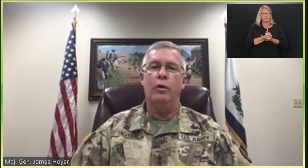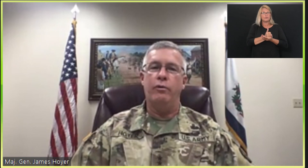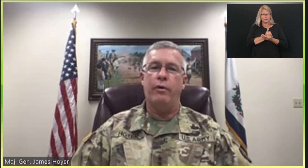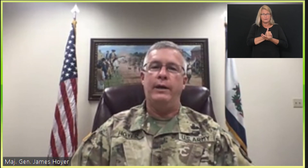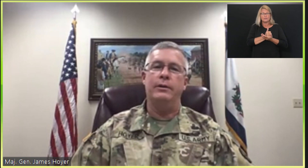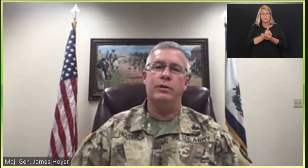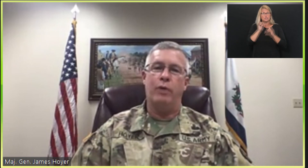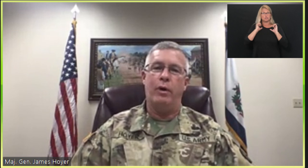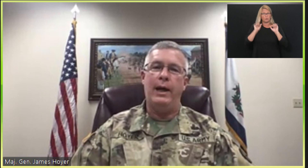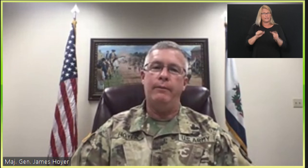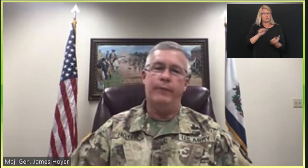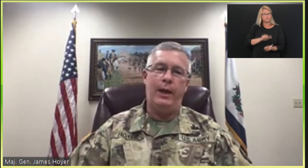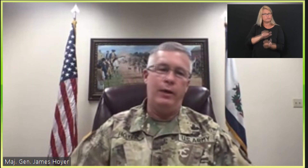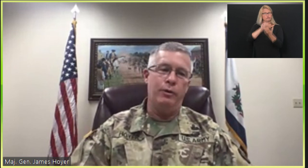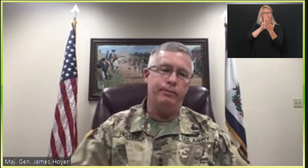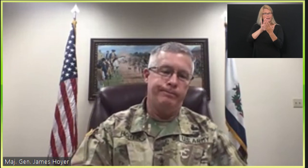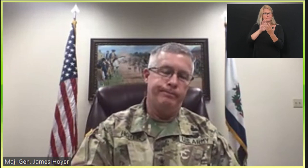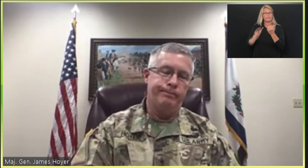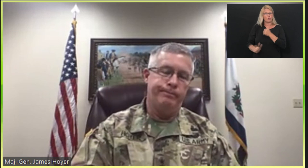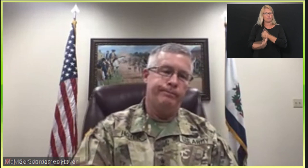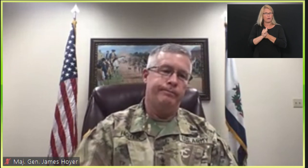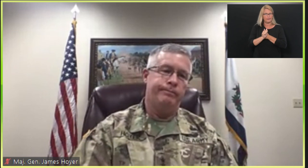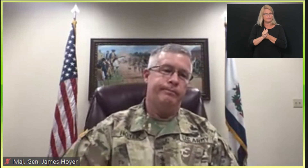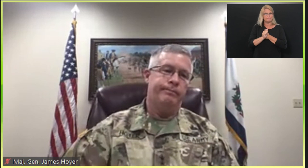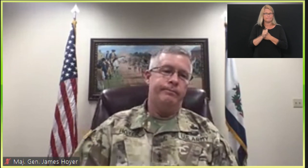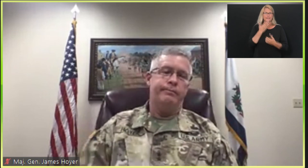to address this threat. Thank you.